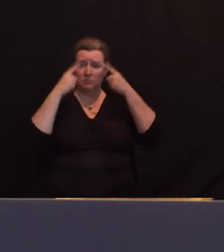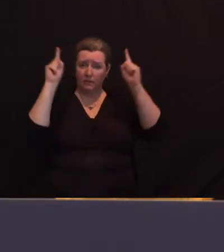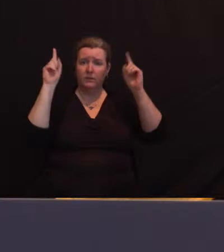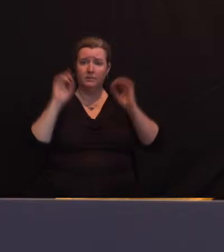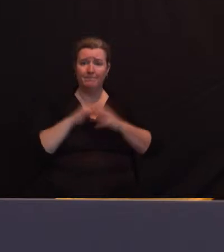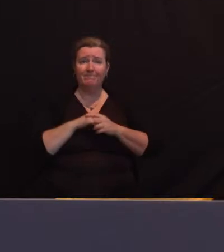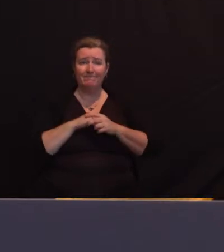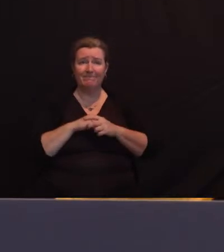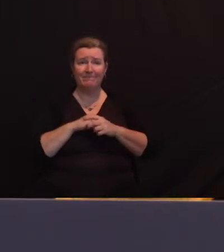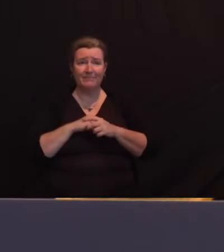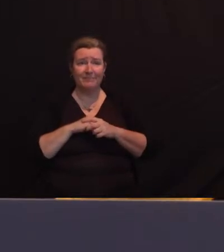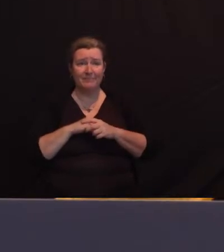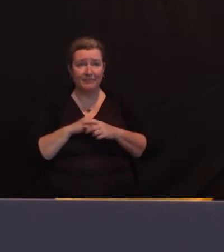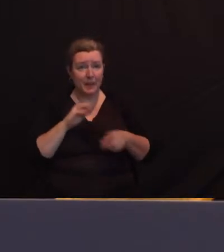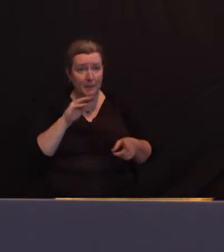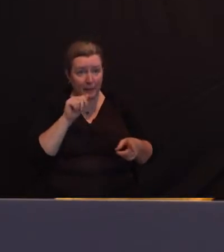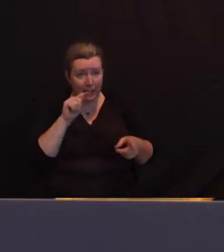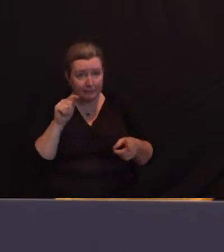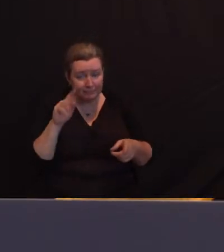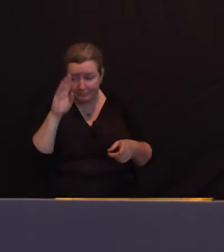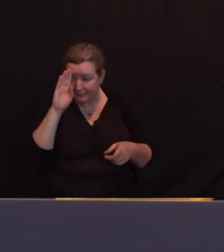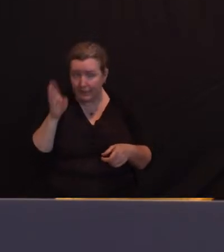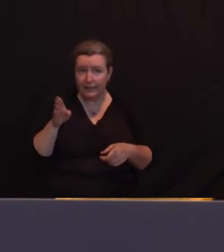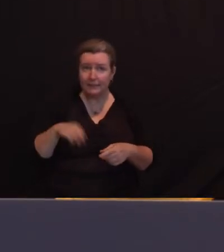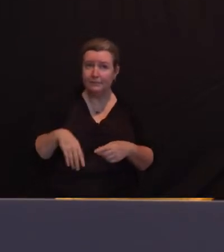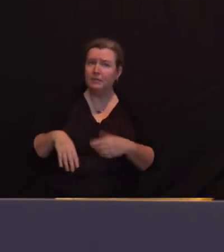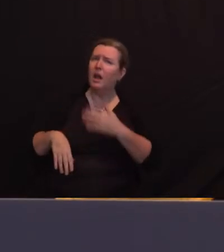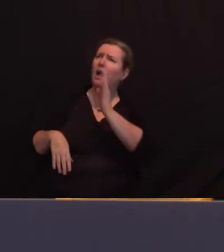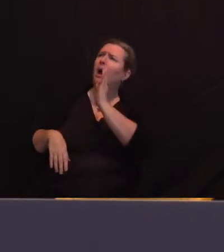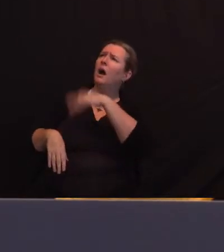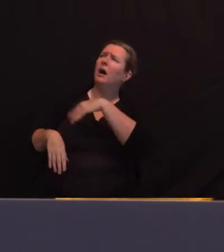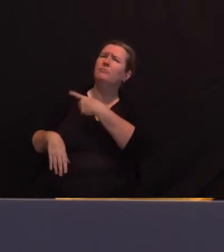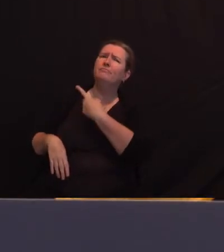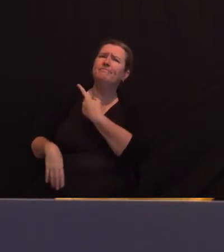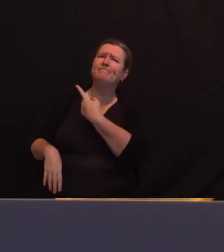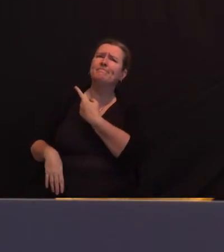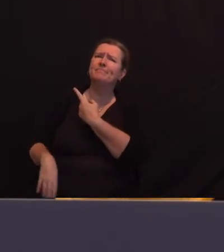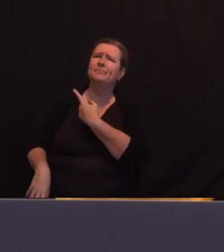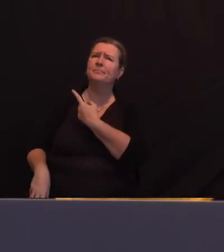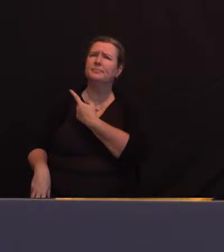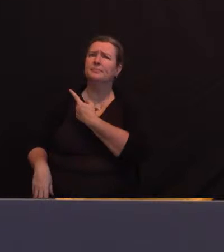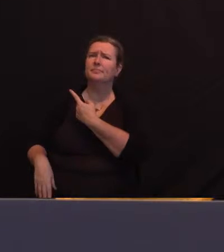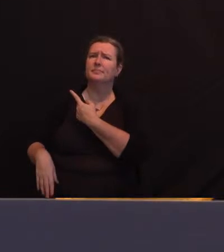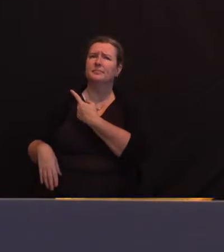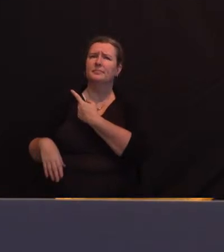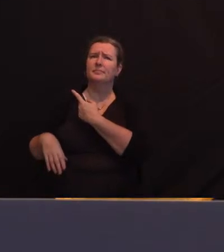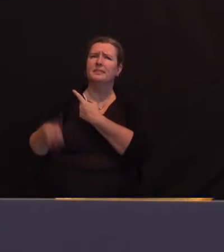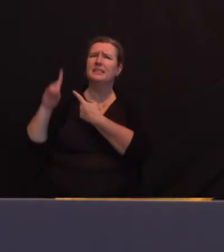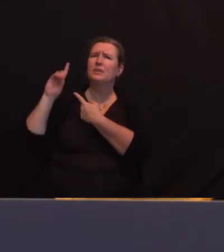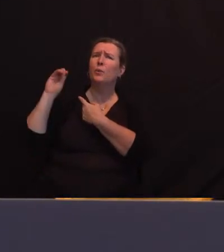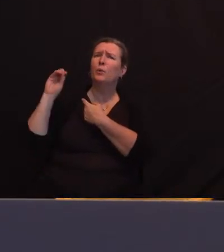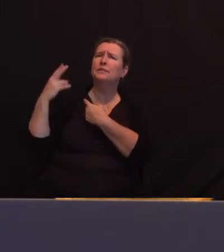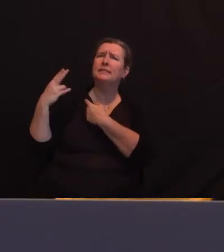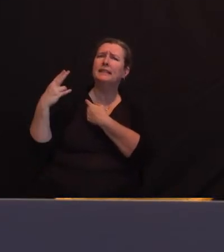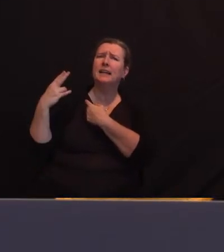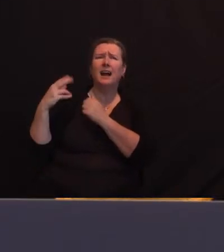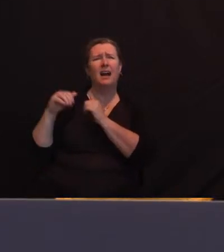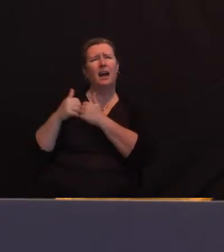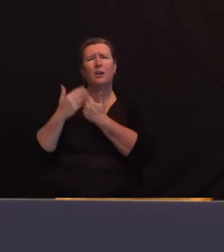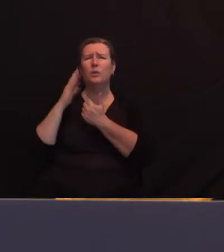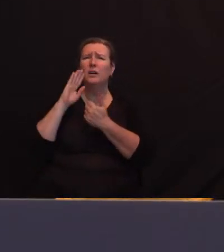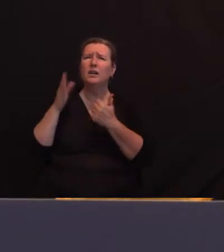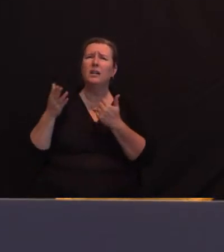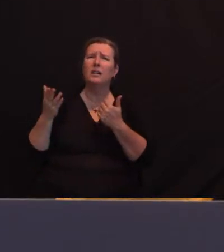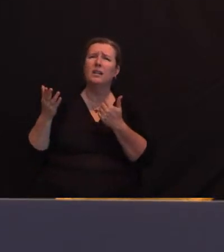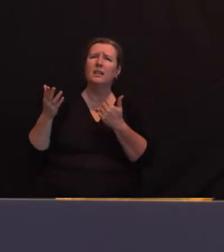afternoon. Good afternoon. Commissioner, how will DOH, implement the vaccine mandate for long-term care facilities? And we're hearing